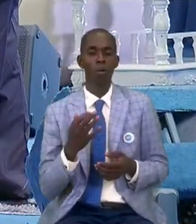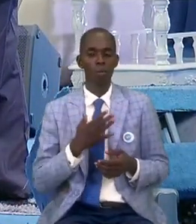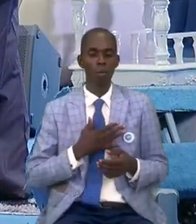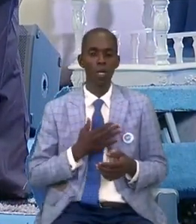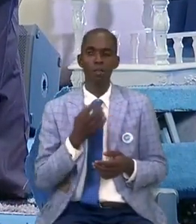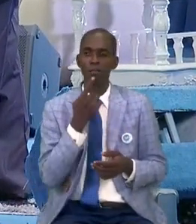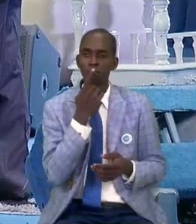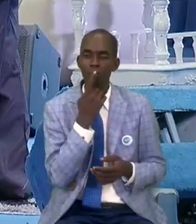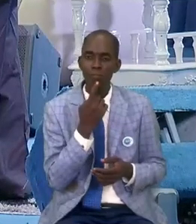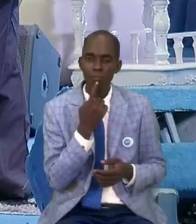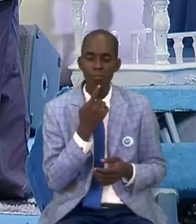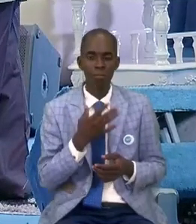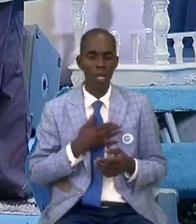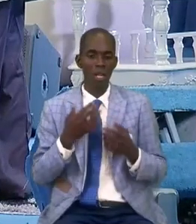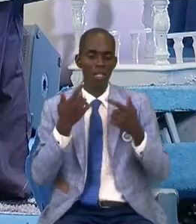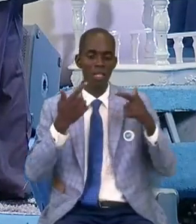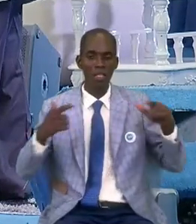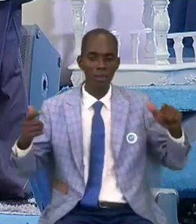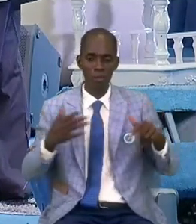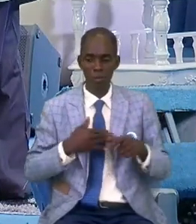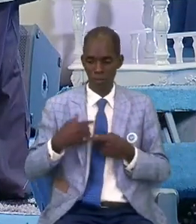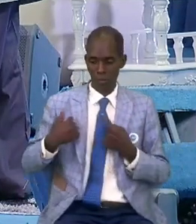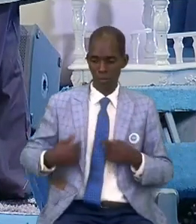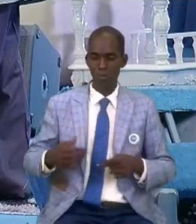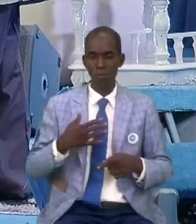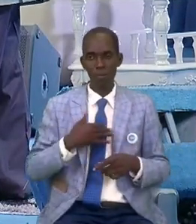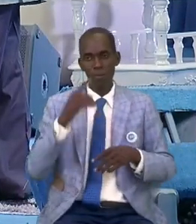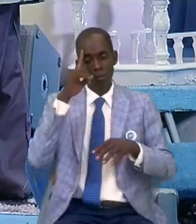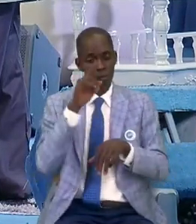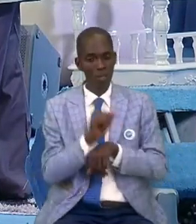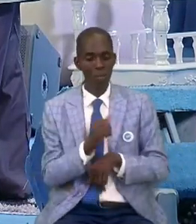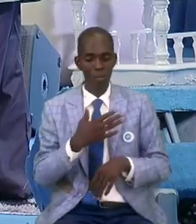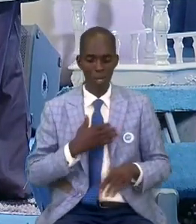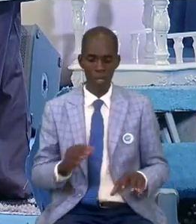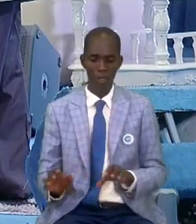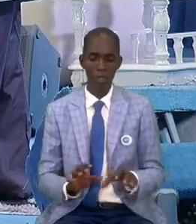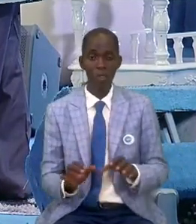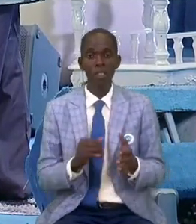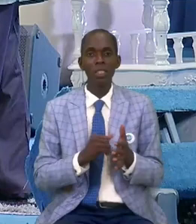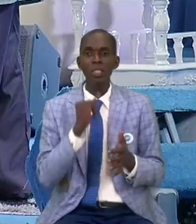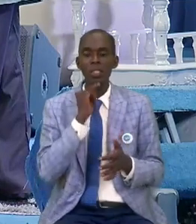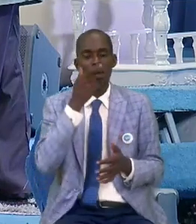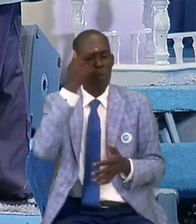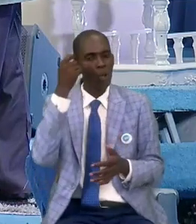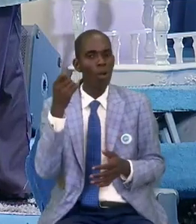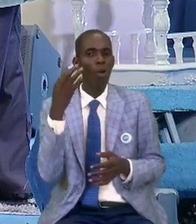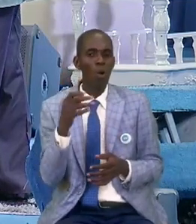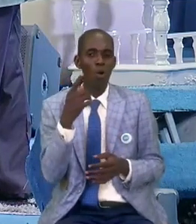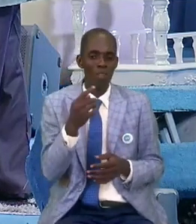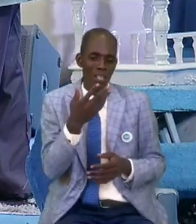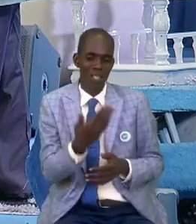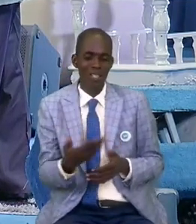my action. It's because of the sin that I've been doing that are not good in your sight, that